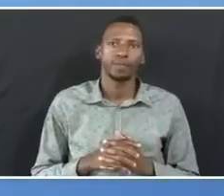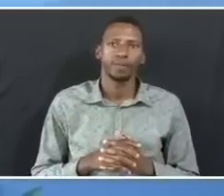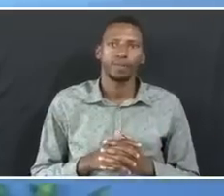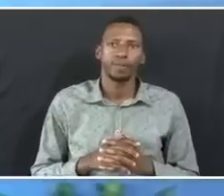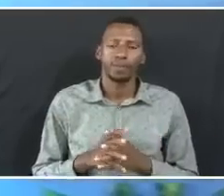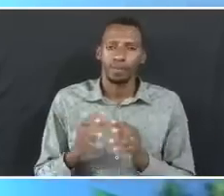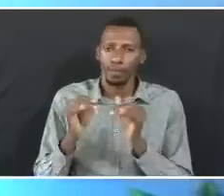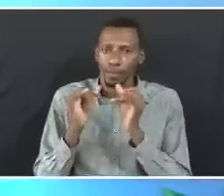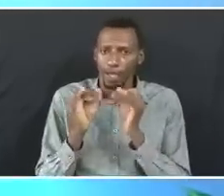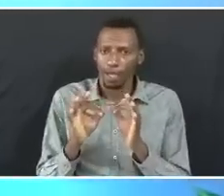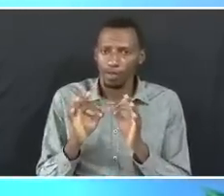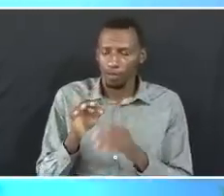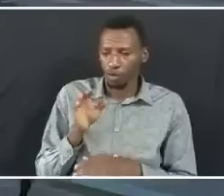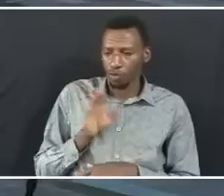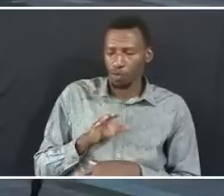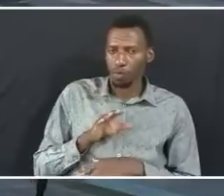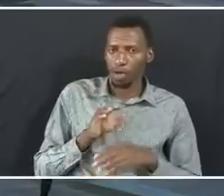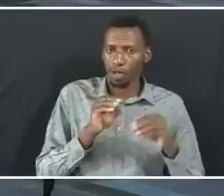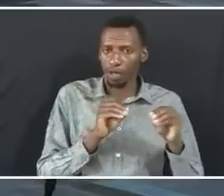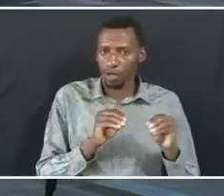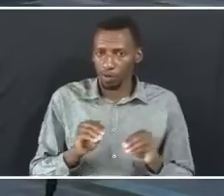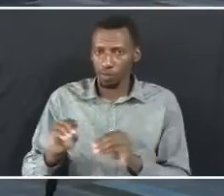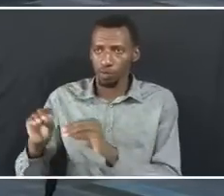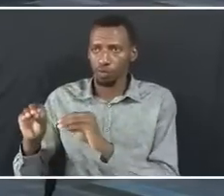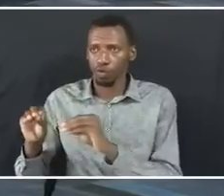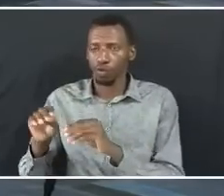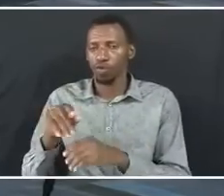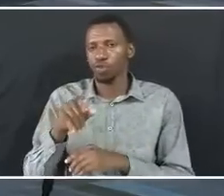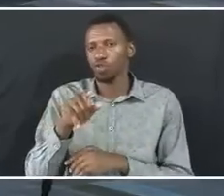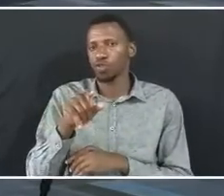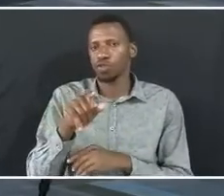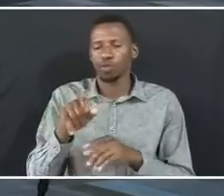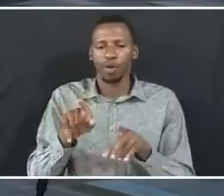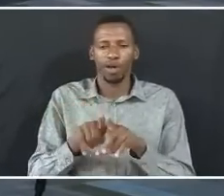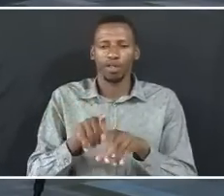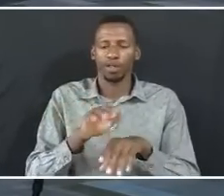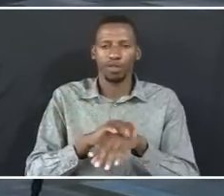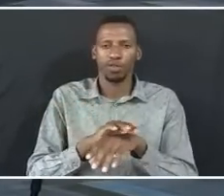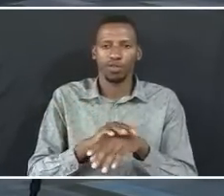If she moves, you are as good as done.